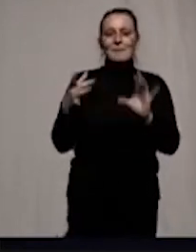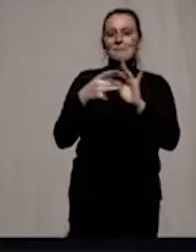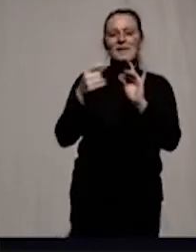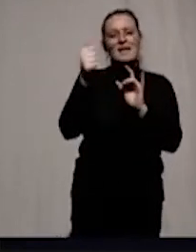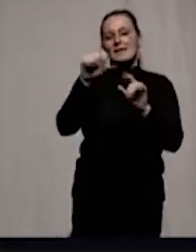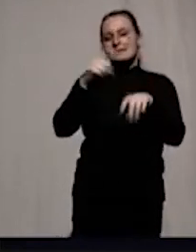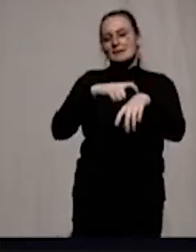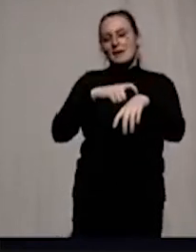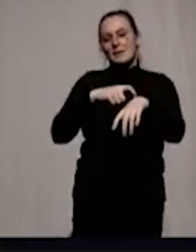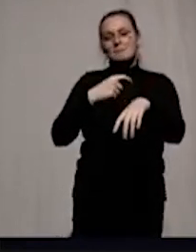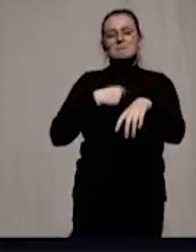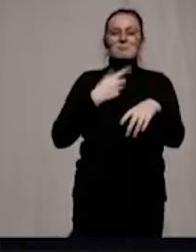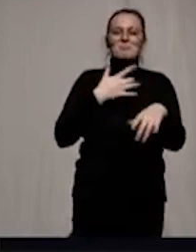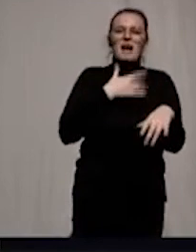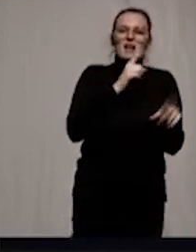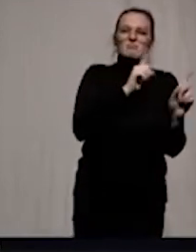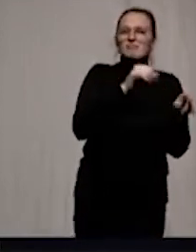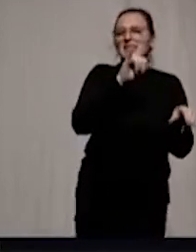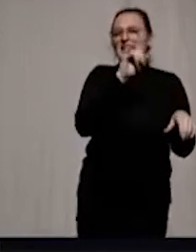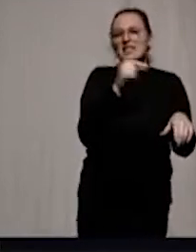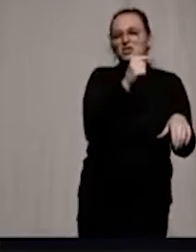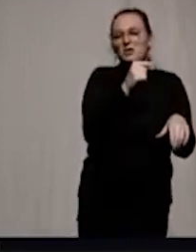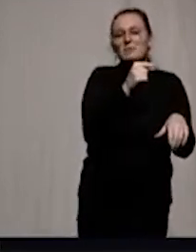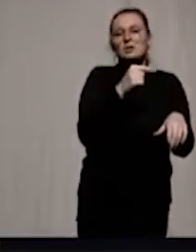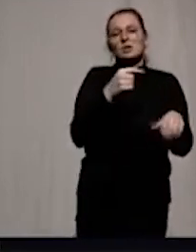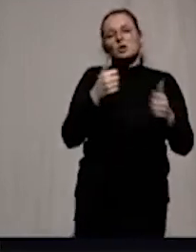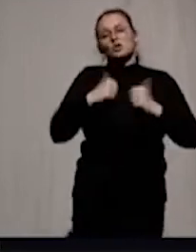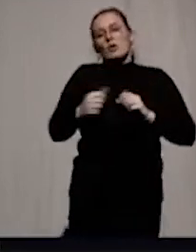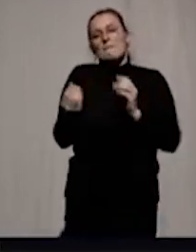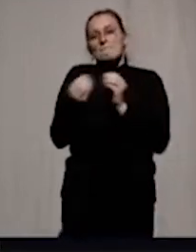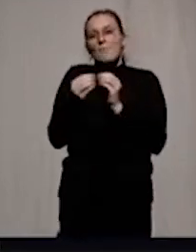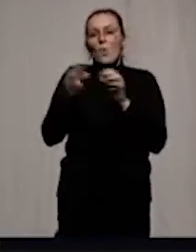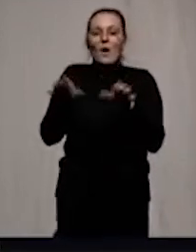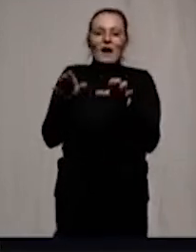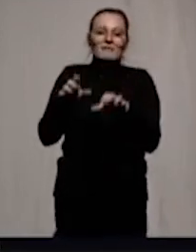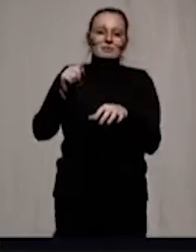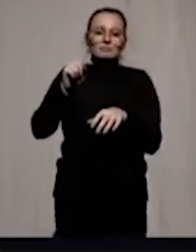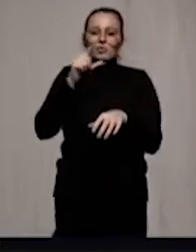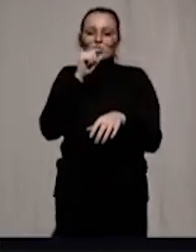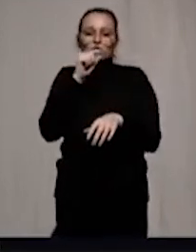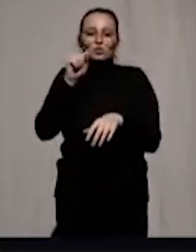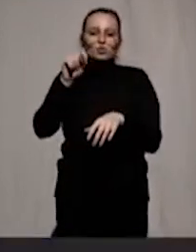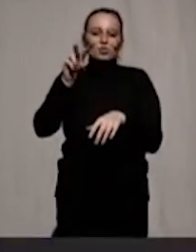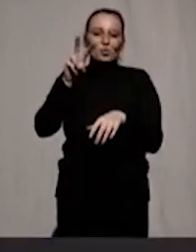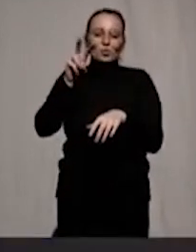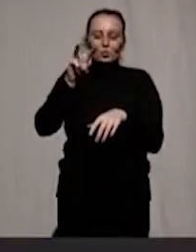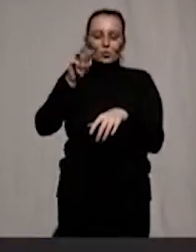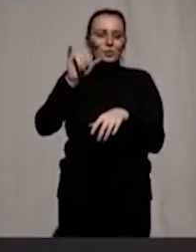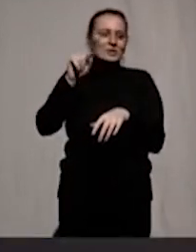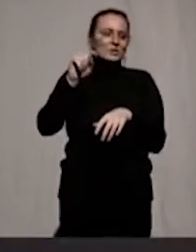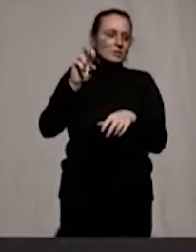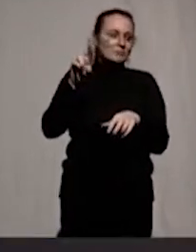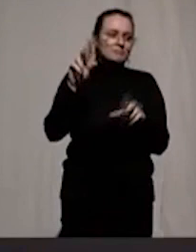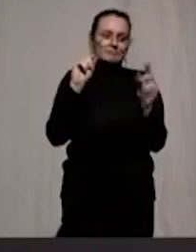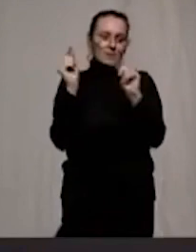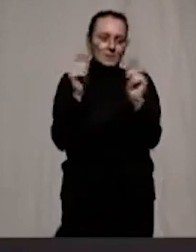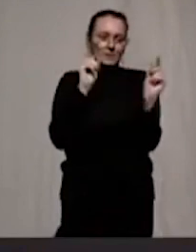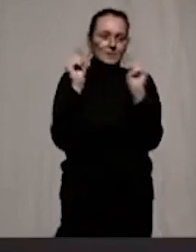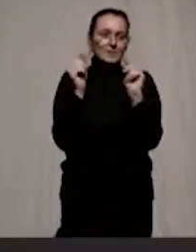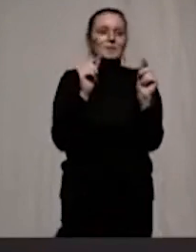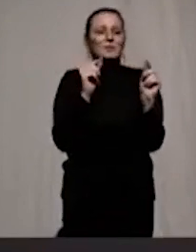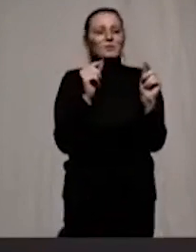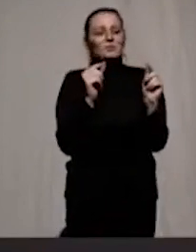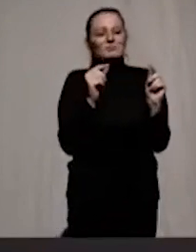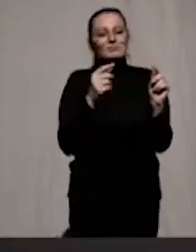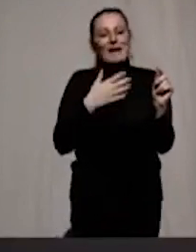on Instagram. I'm trying to be more active on Twitter. Me and my whole 25 followers. 26. 26? You'll get